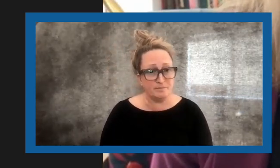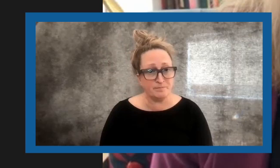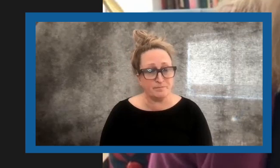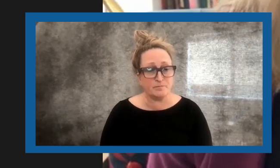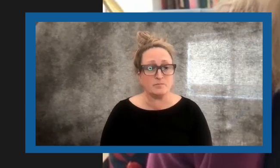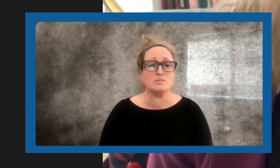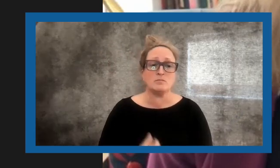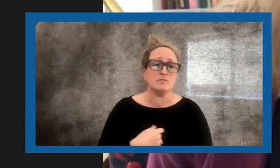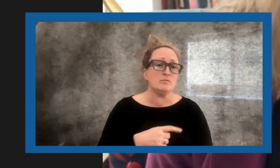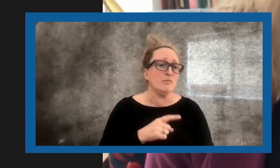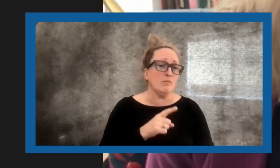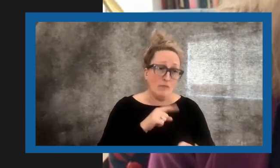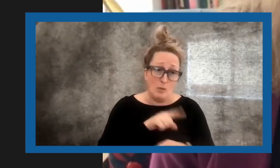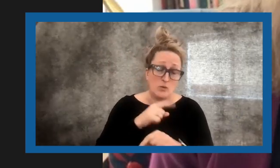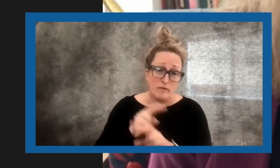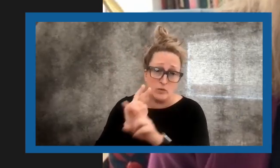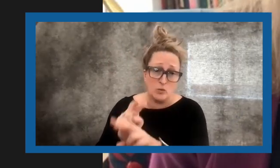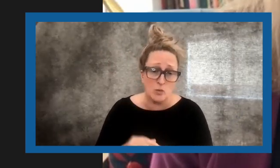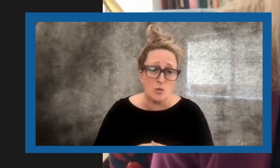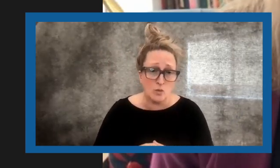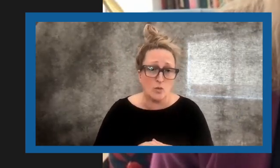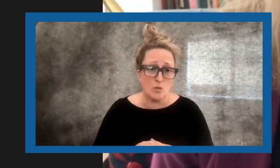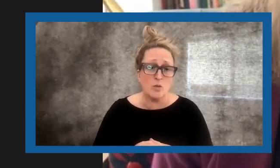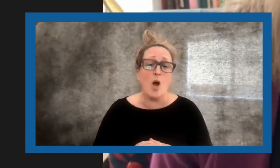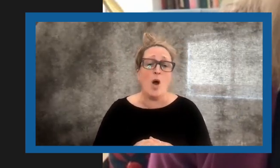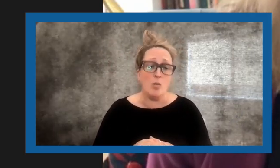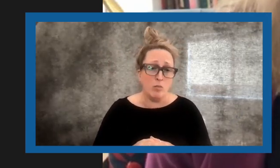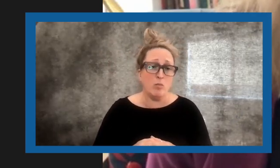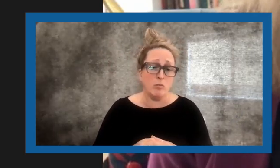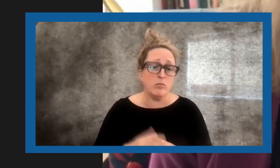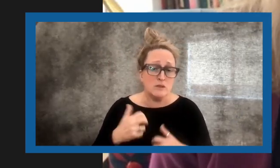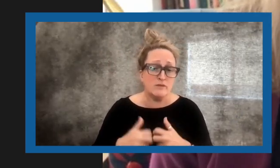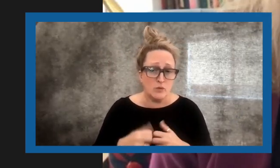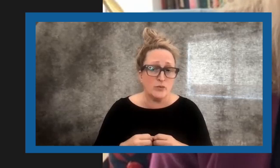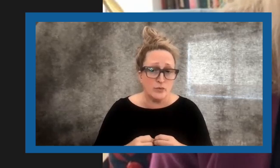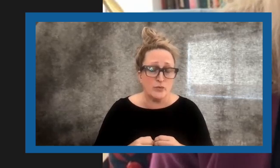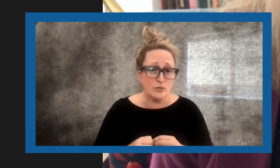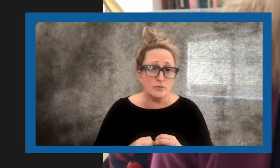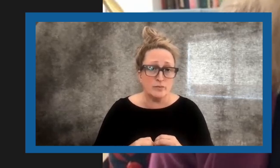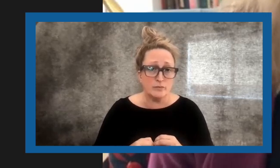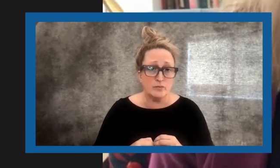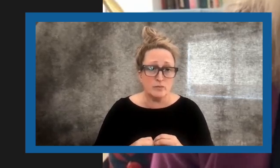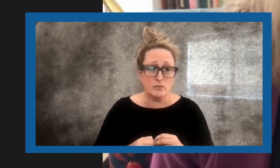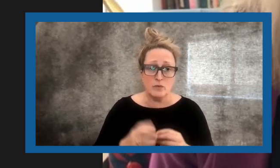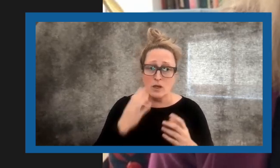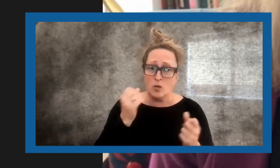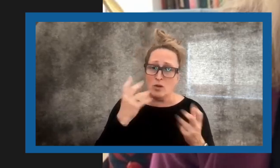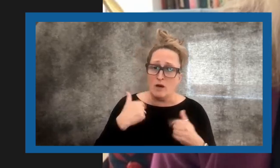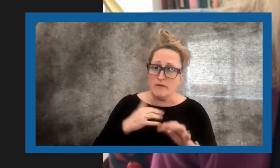I ended up going to her funeral, which was very difficult. Yeah. I know a lot of us